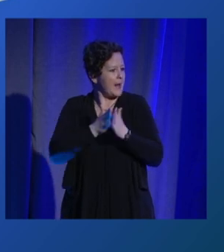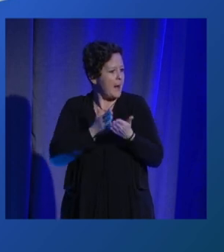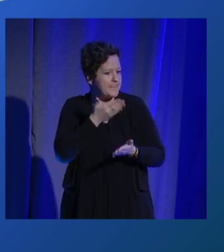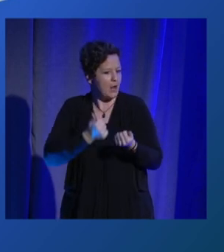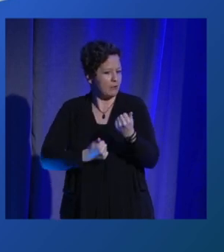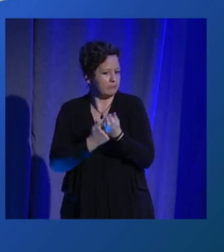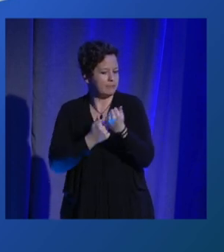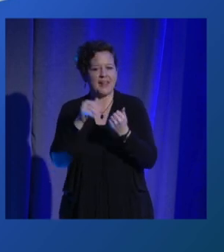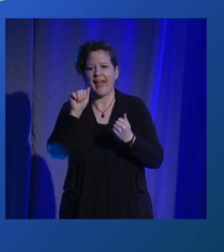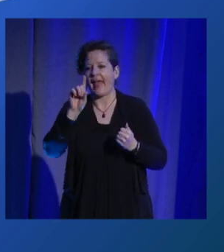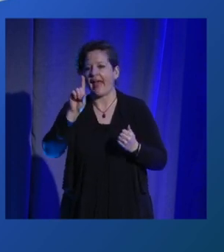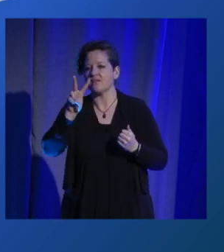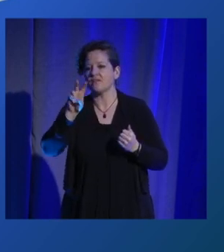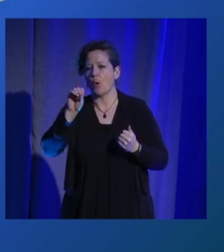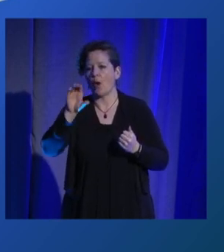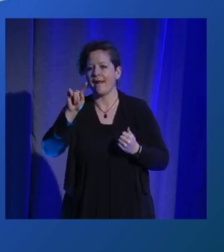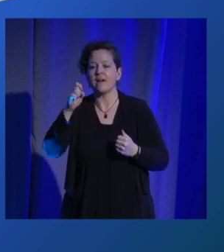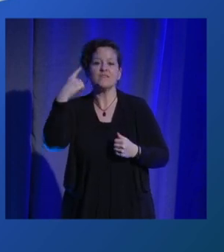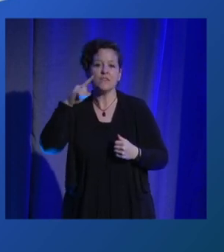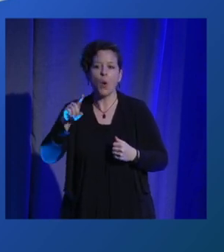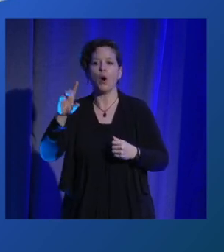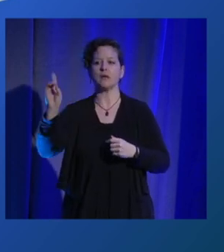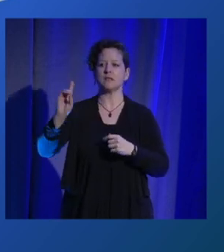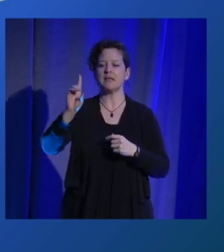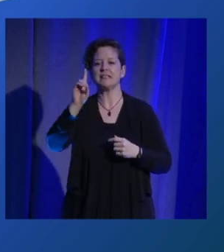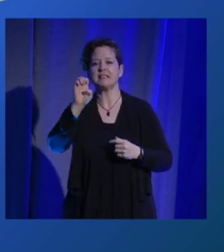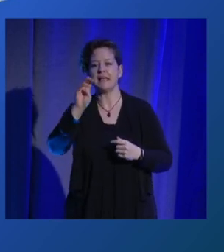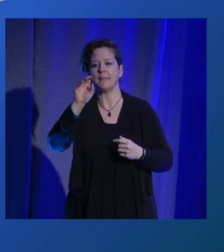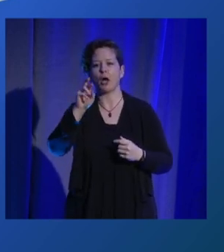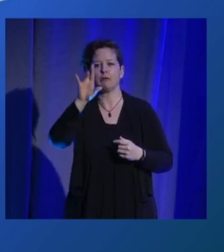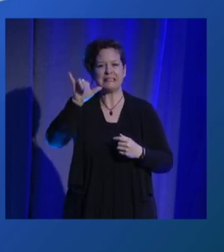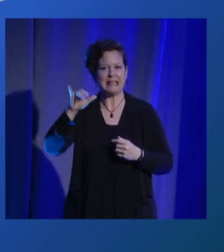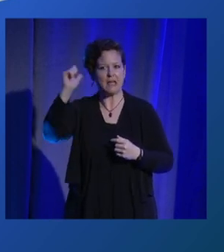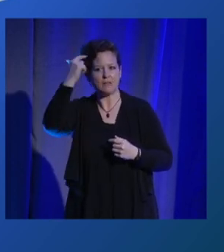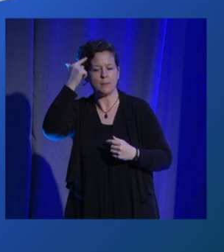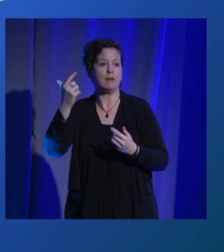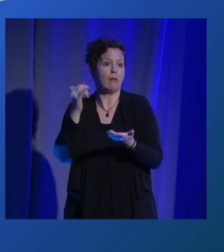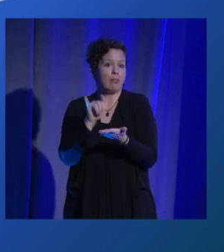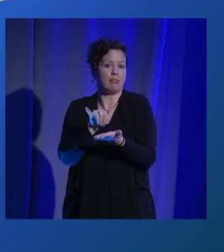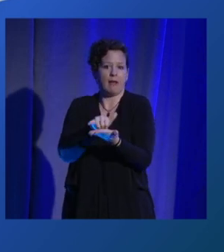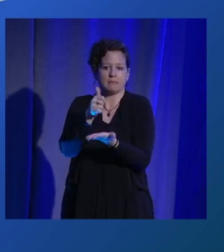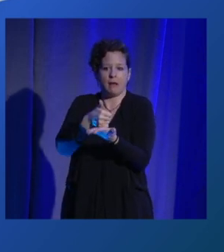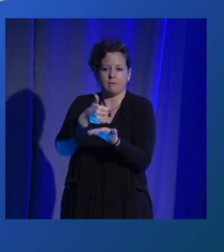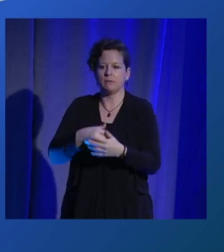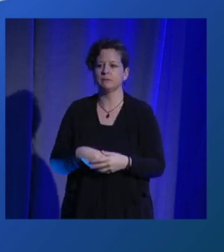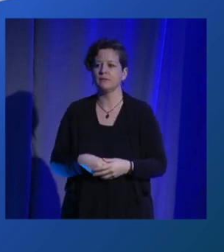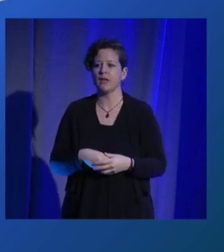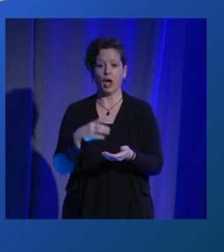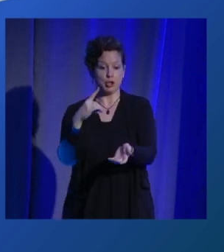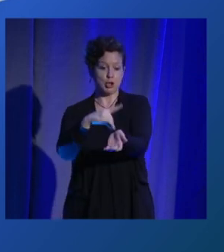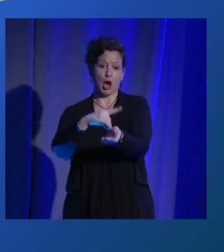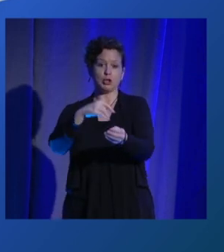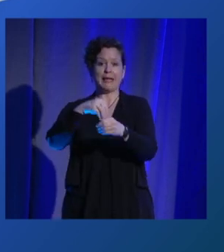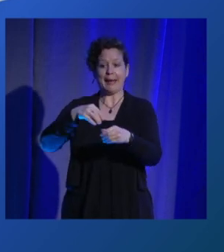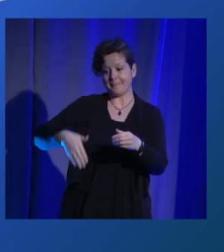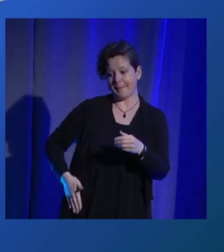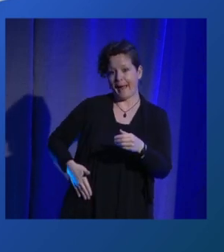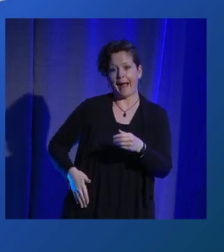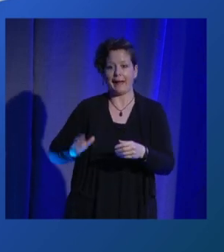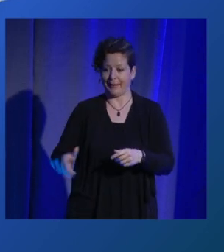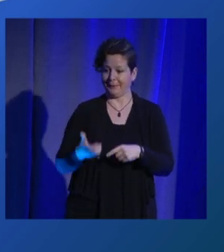democracy is extremely powerful the ability to put you know a doctor in your pocket extremely